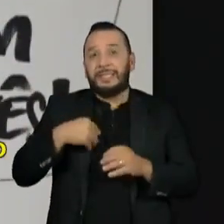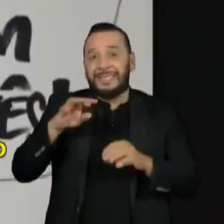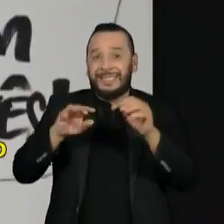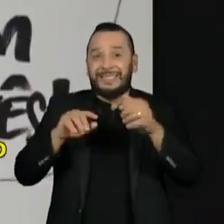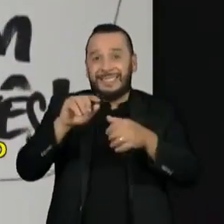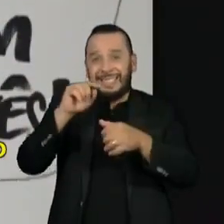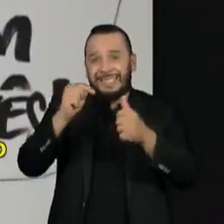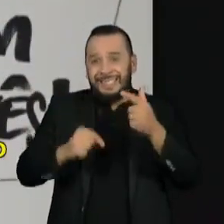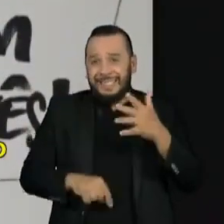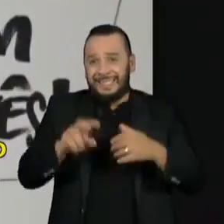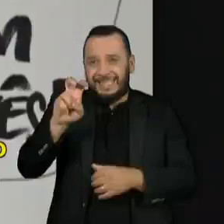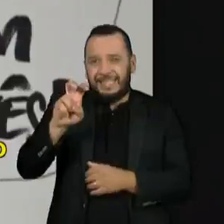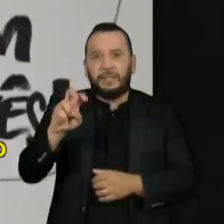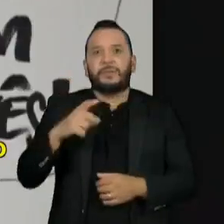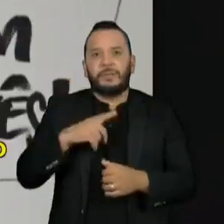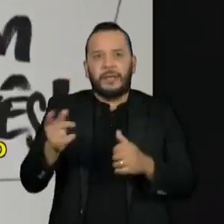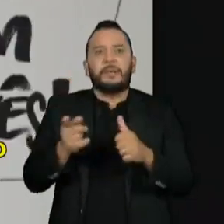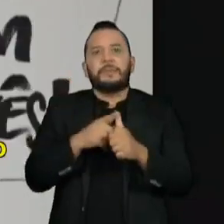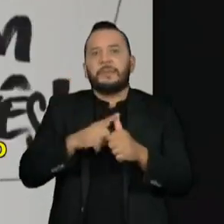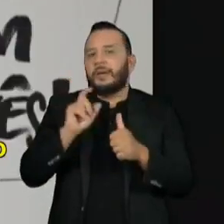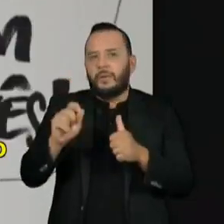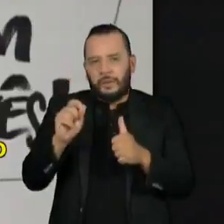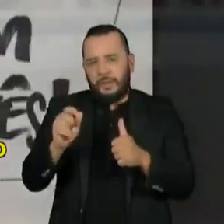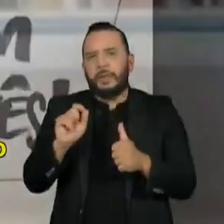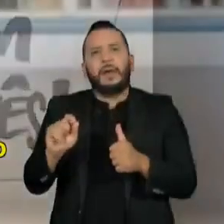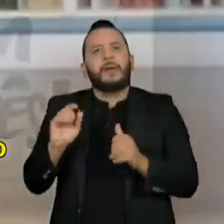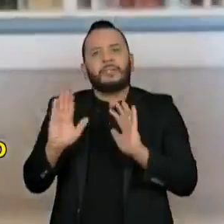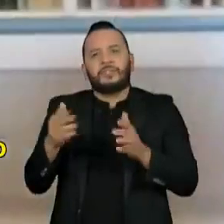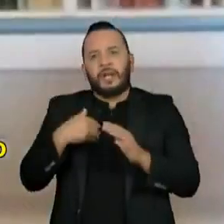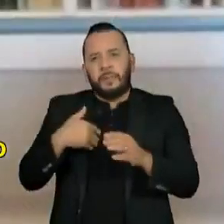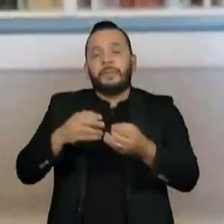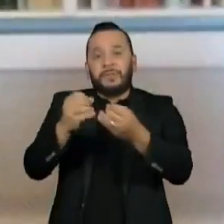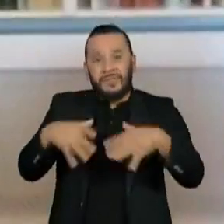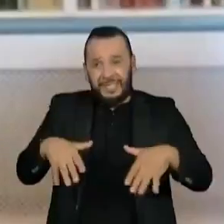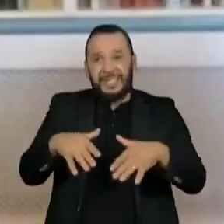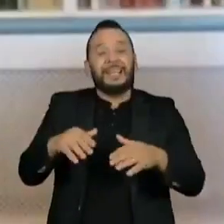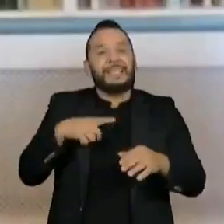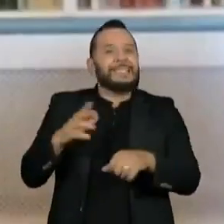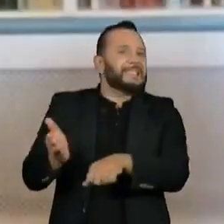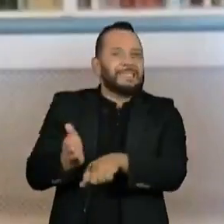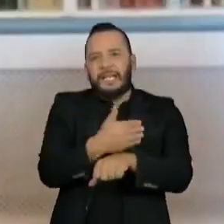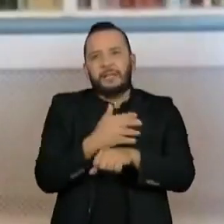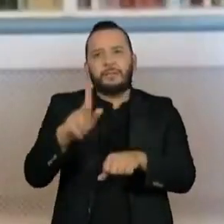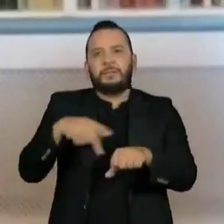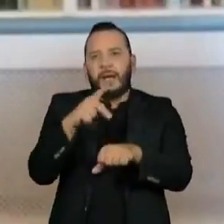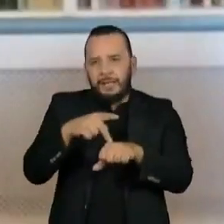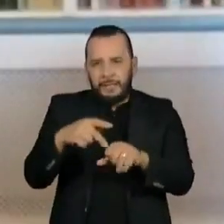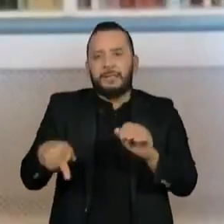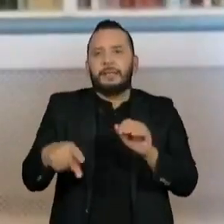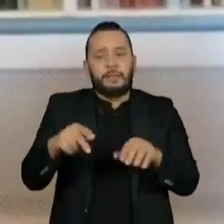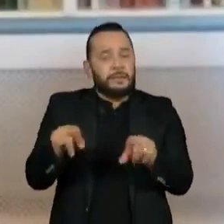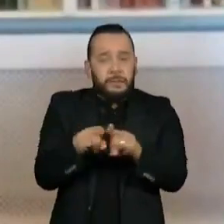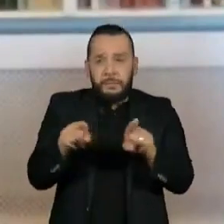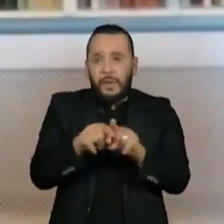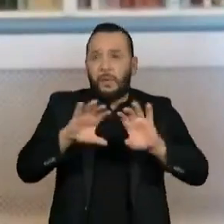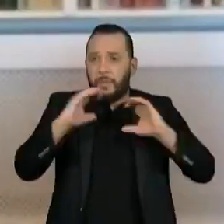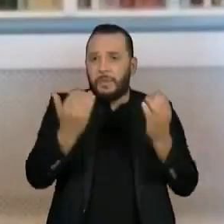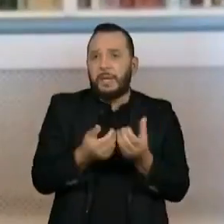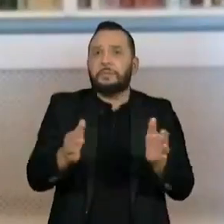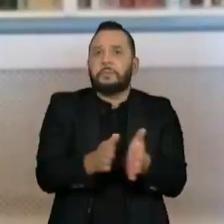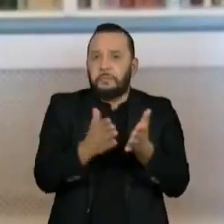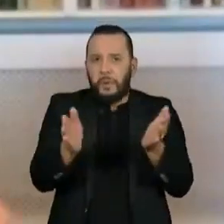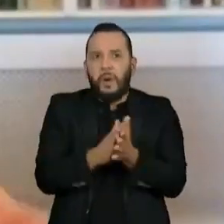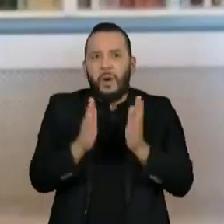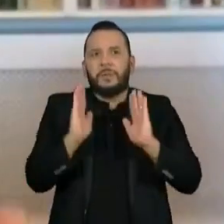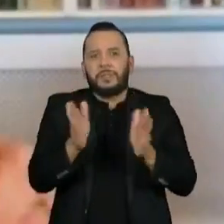the first layer is it affects disproportionately and much earlier the poorest countries, the poorest communities the small island states,